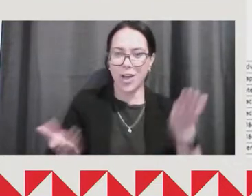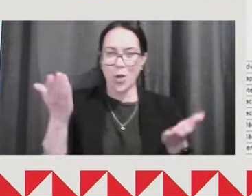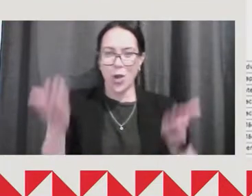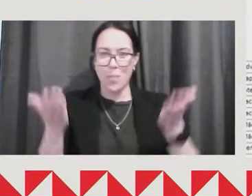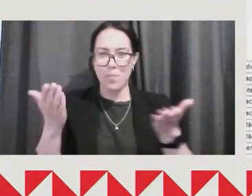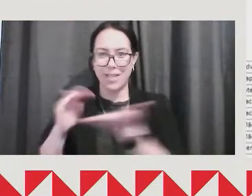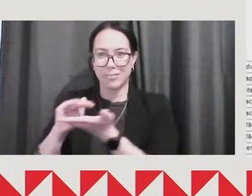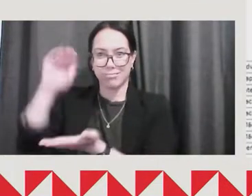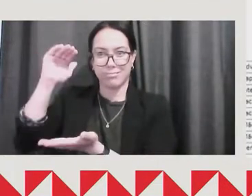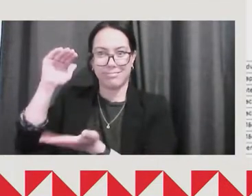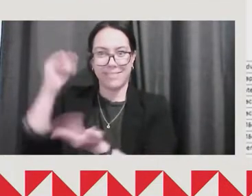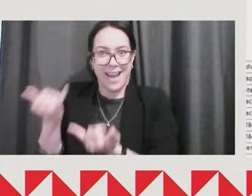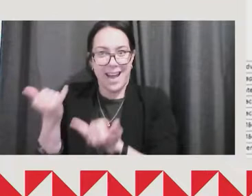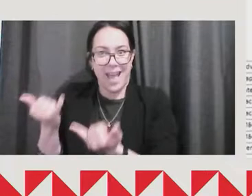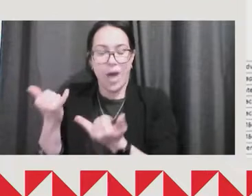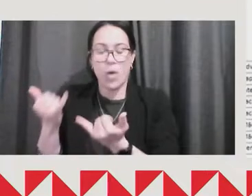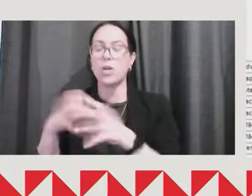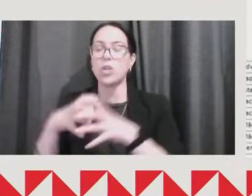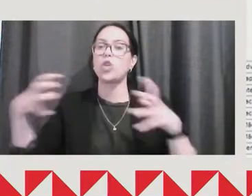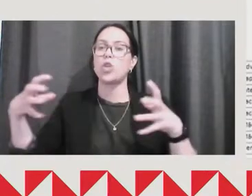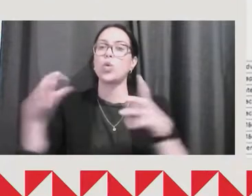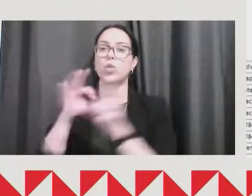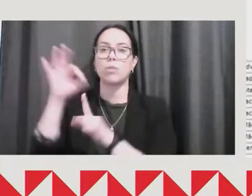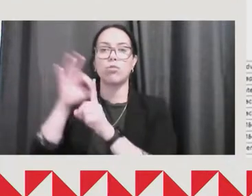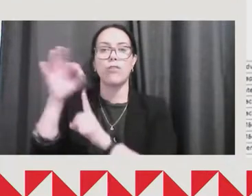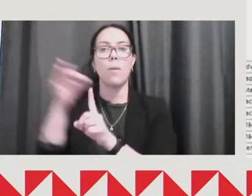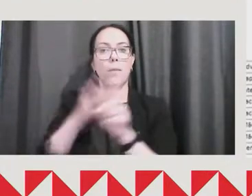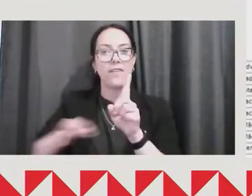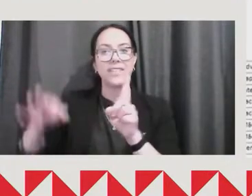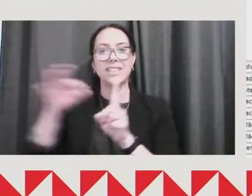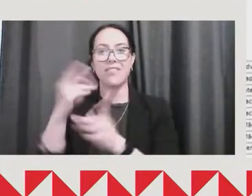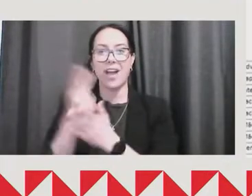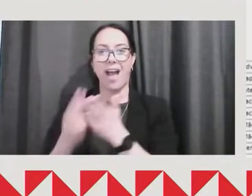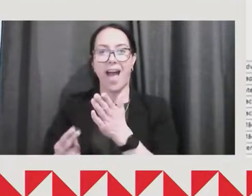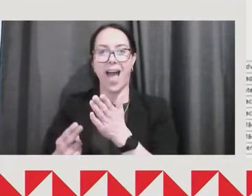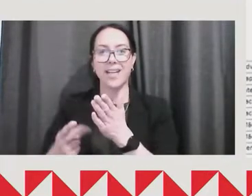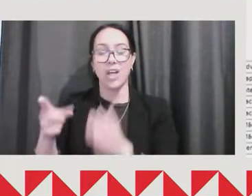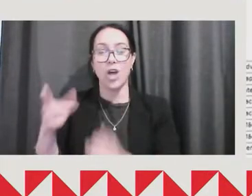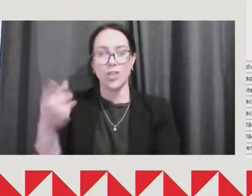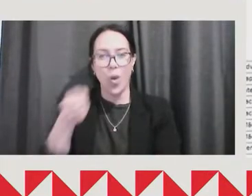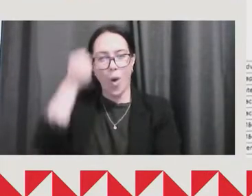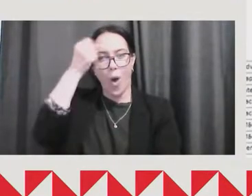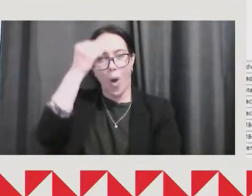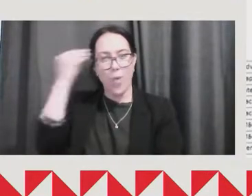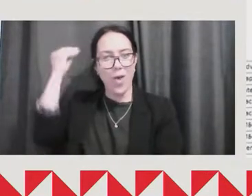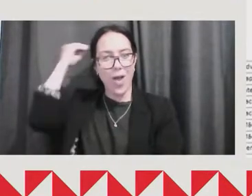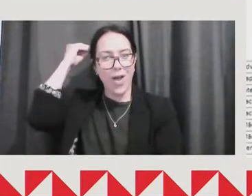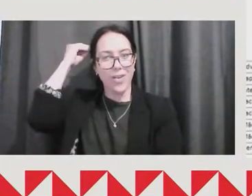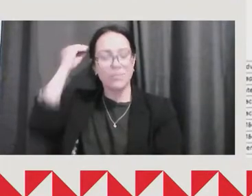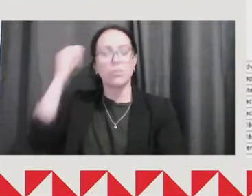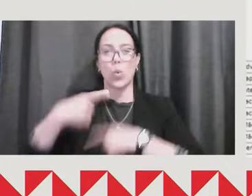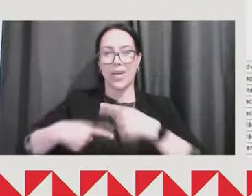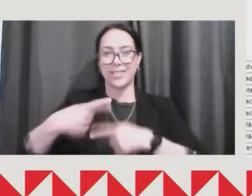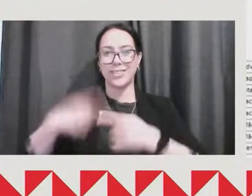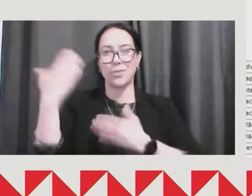a massive Improvement for Pacific Arts so hold on to that while we continue throughout this beautiful presentation